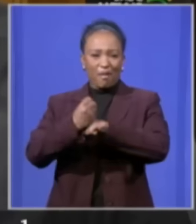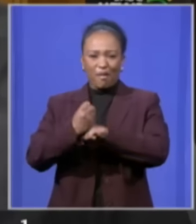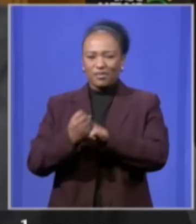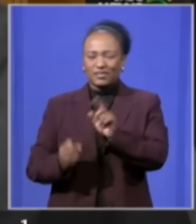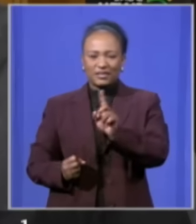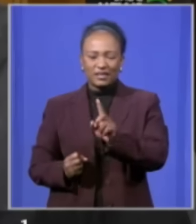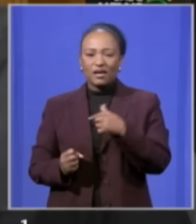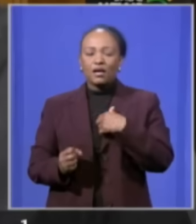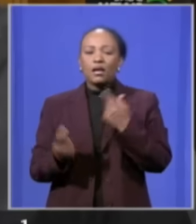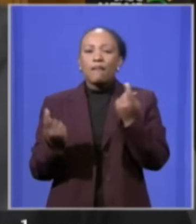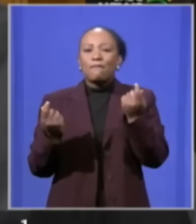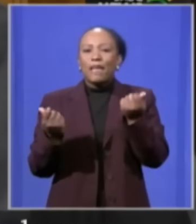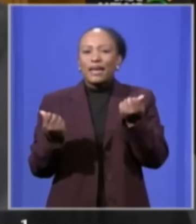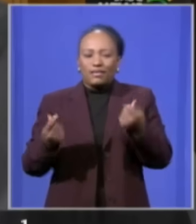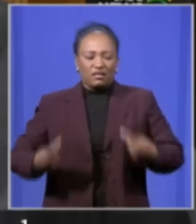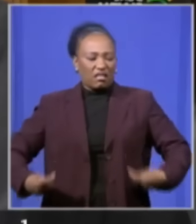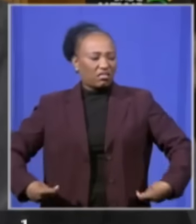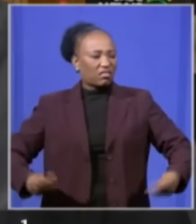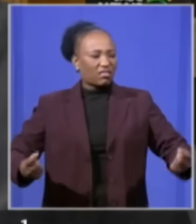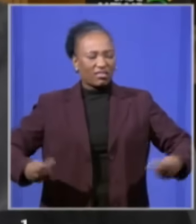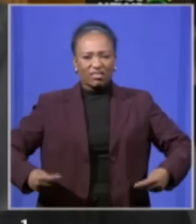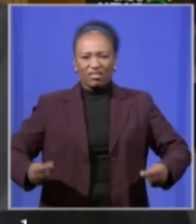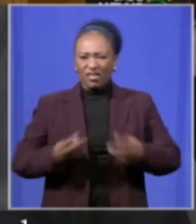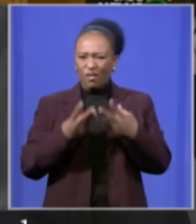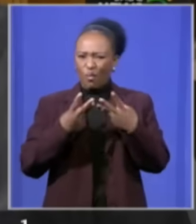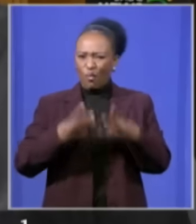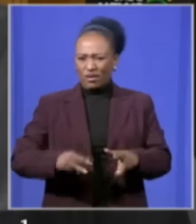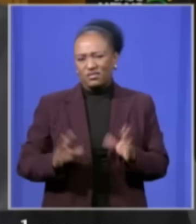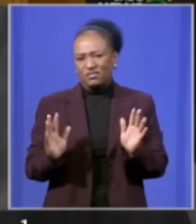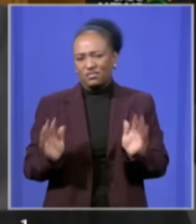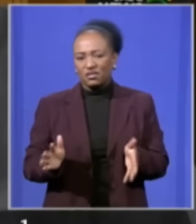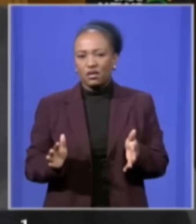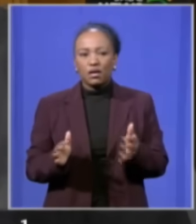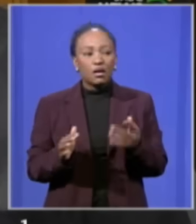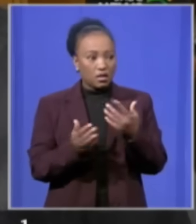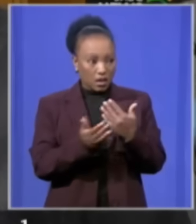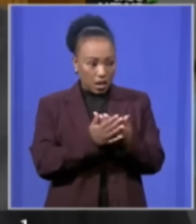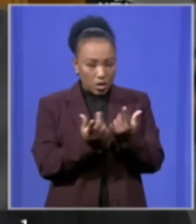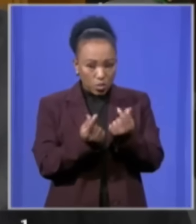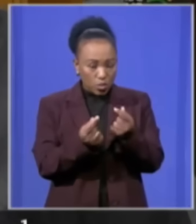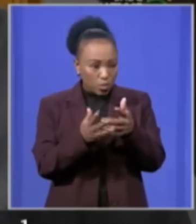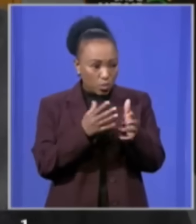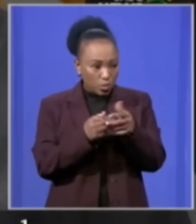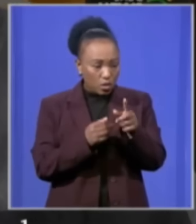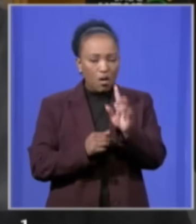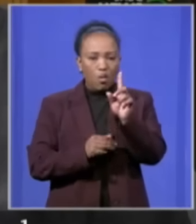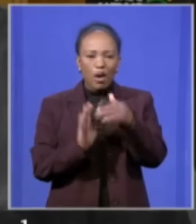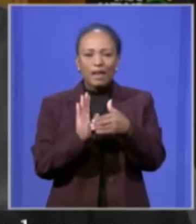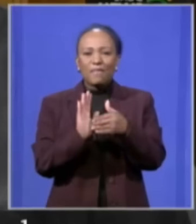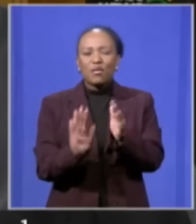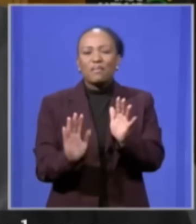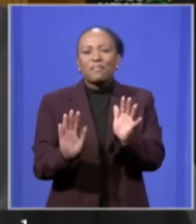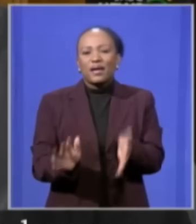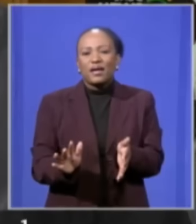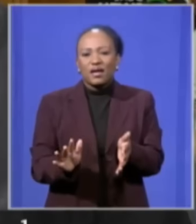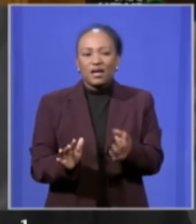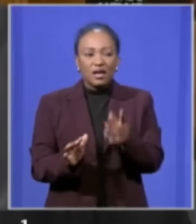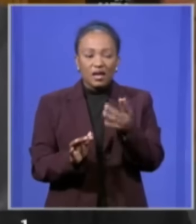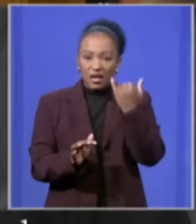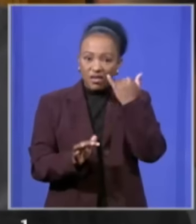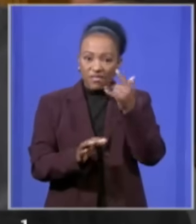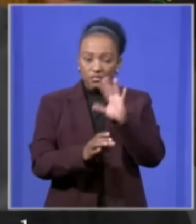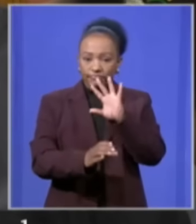tšhelete le mašeleng. Kere tsona le tše ba nyakang go di dira ba ka di dira ka 1 million rand if they can only involve